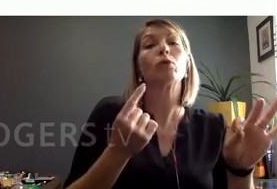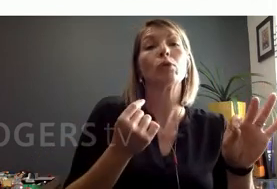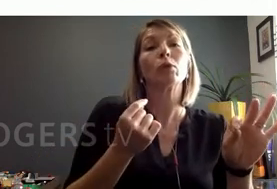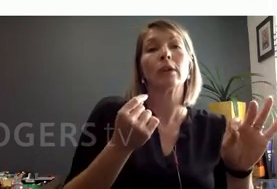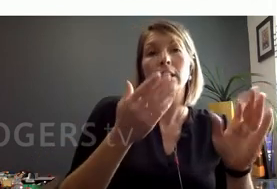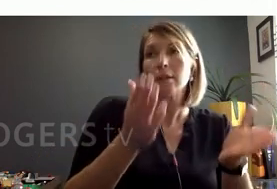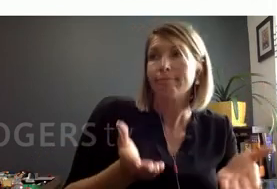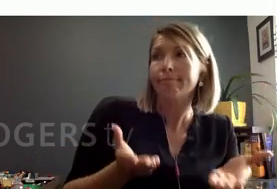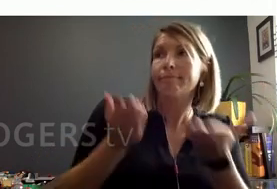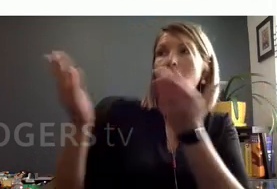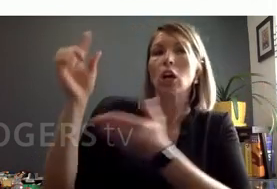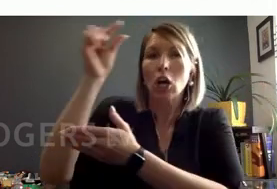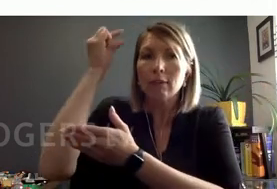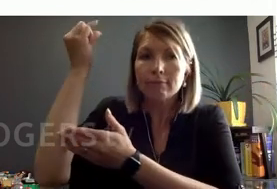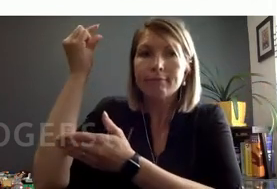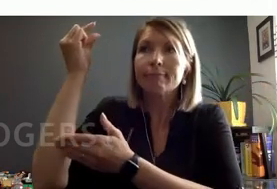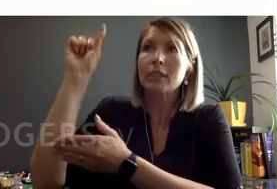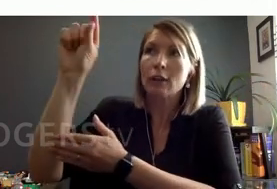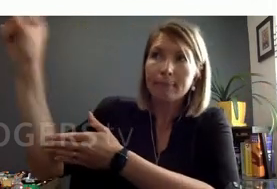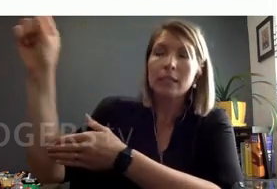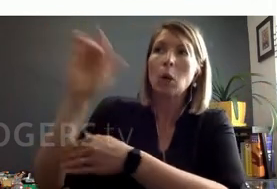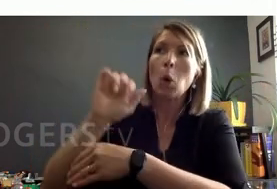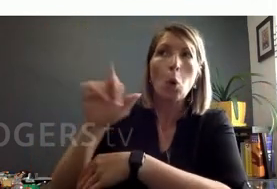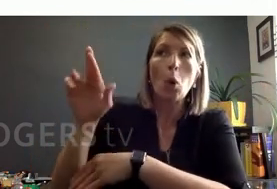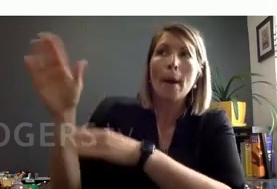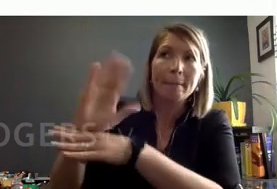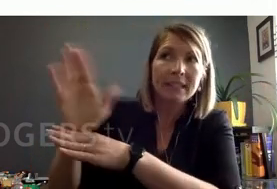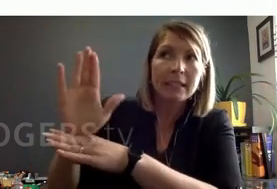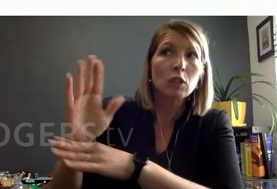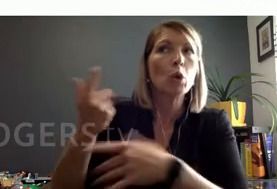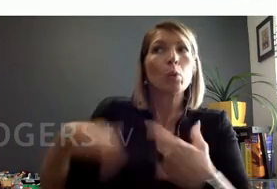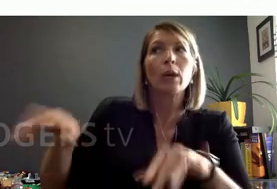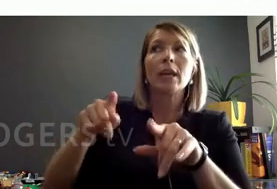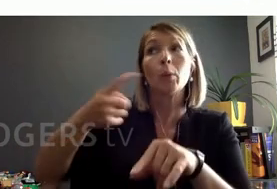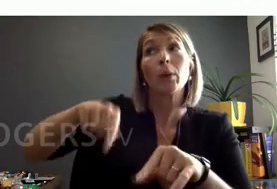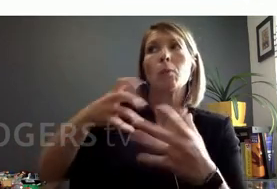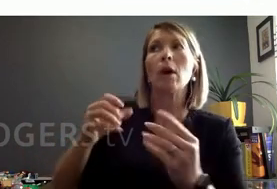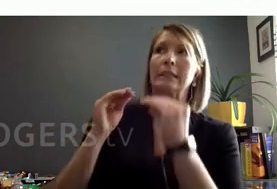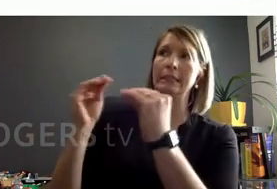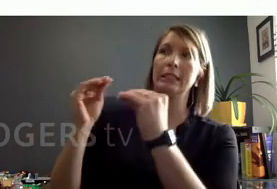social economic benefits of immigration and cultural diversity. And as we know,